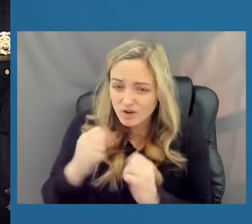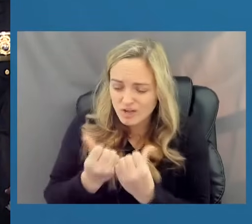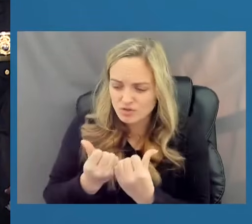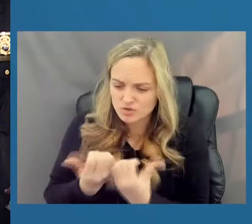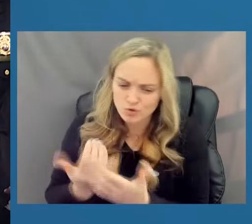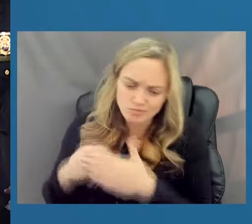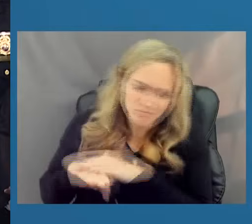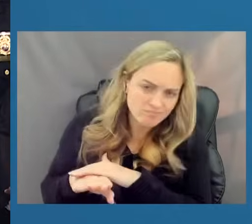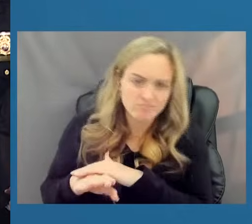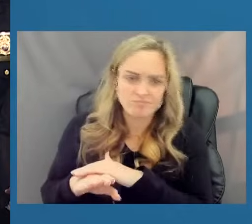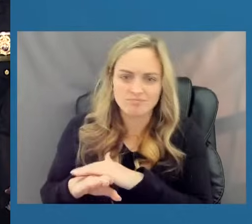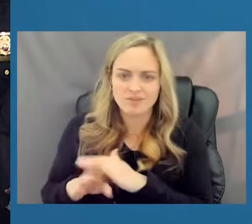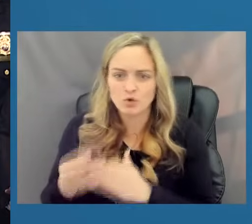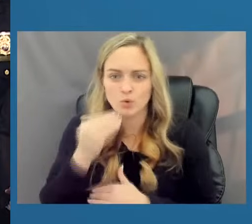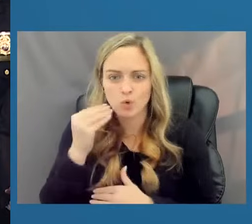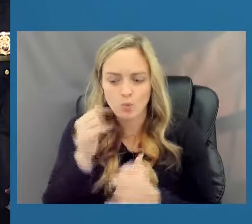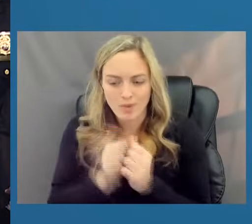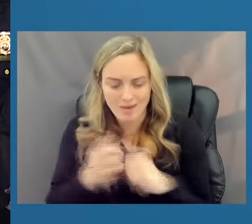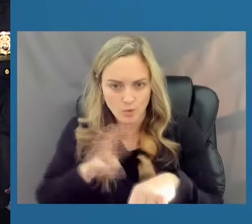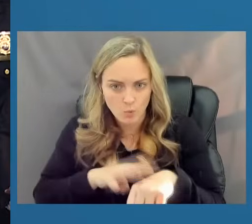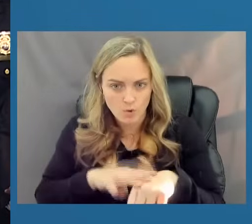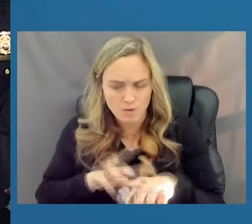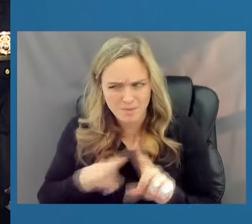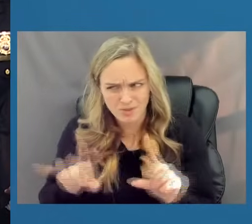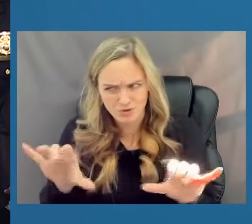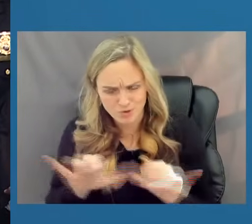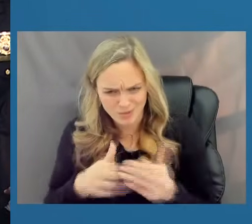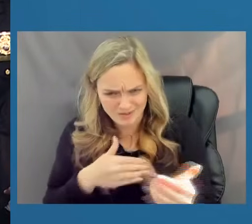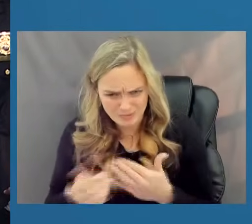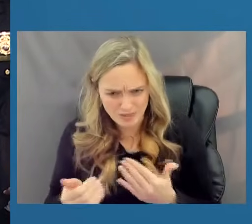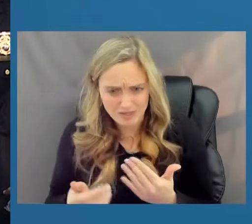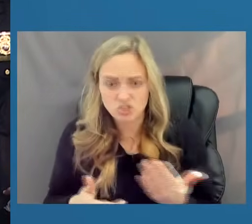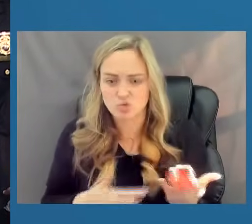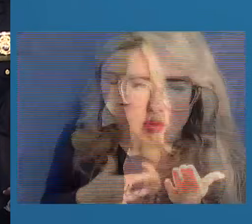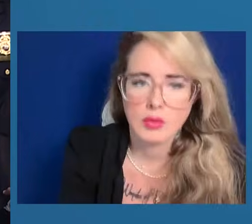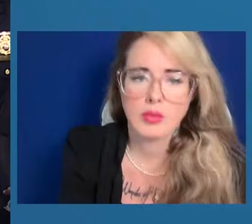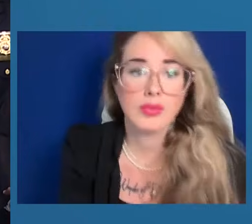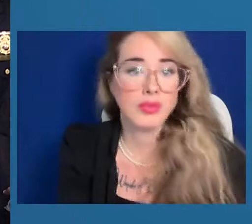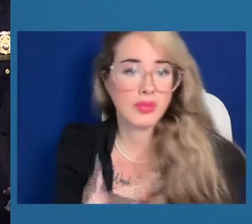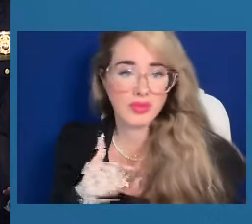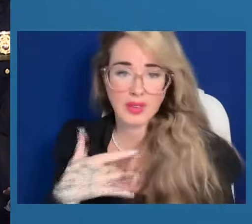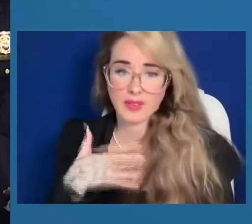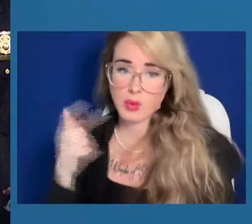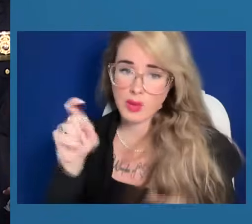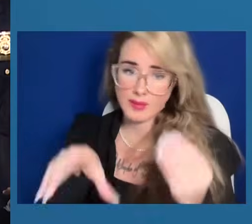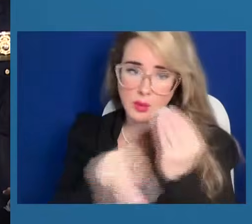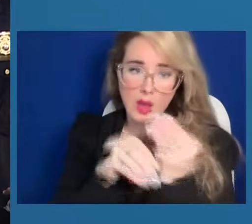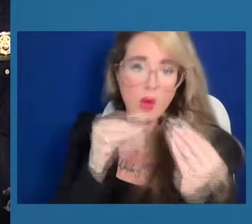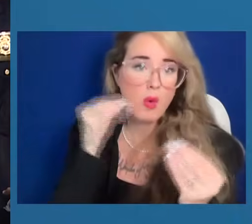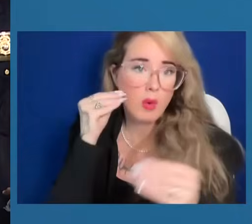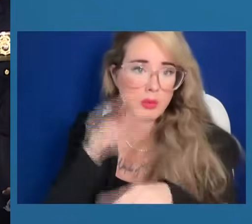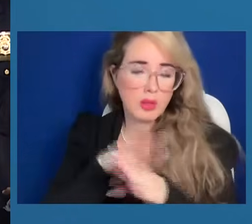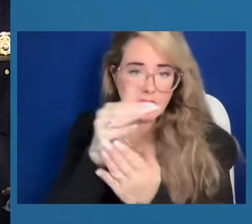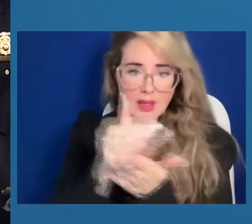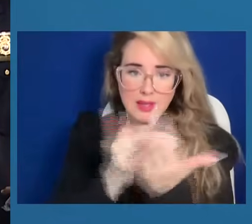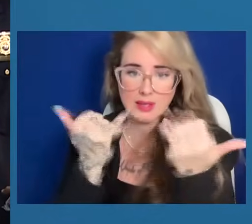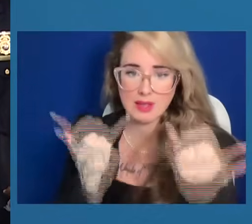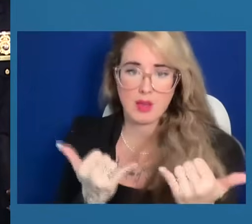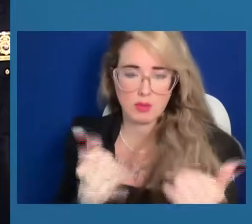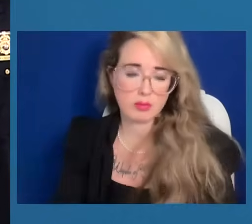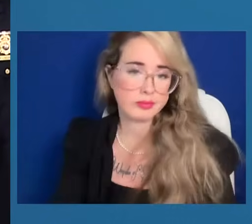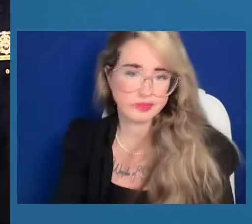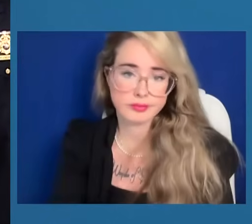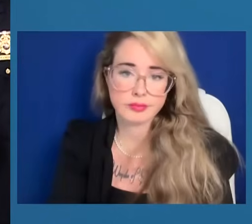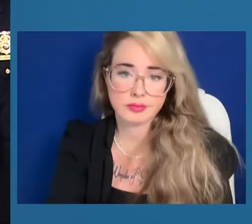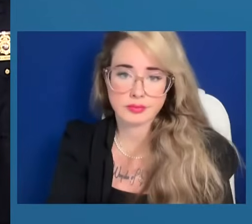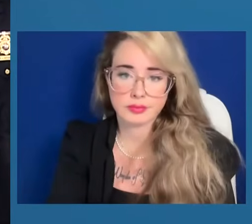home without a warrant, but they're doing it anyhow. So I feel obligated to add homes to a list that I just identified.